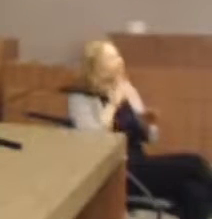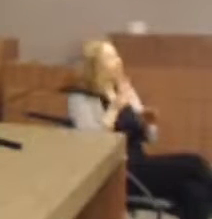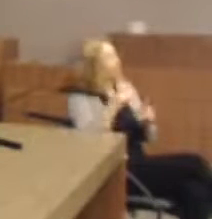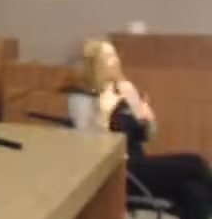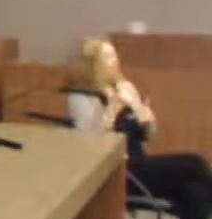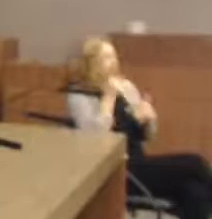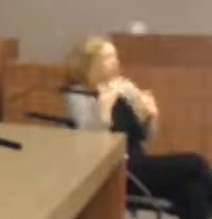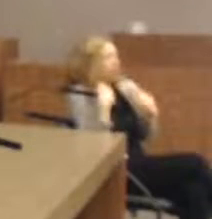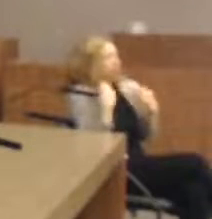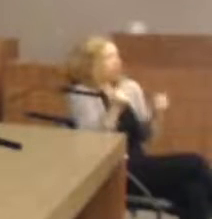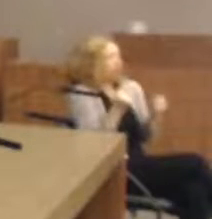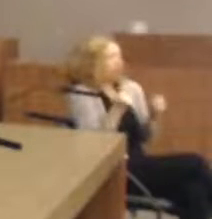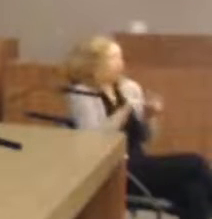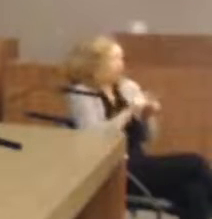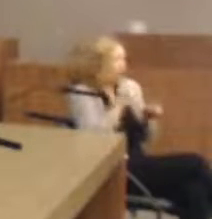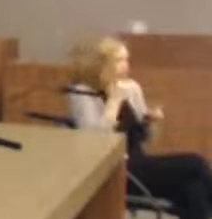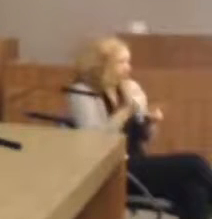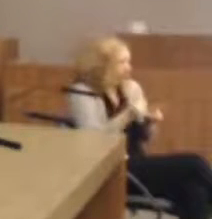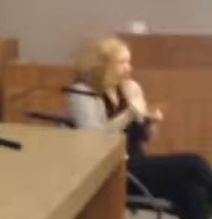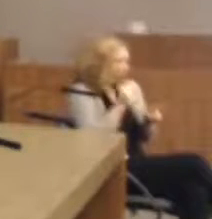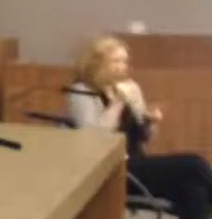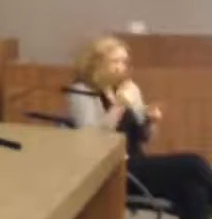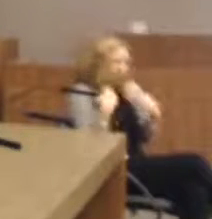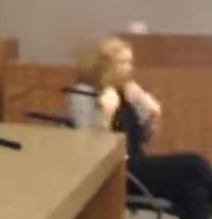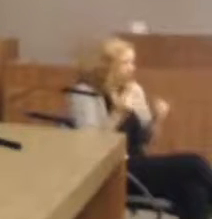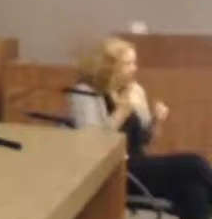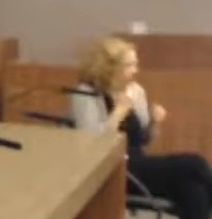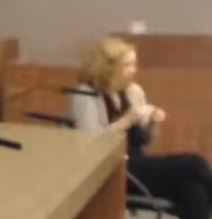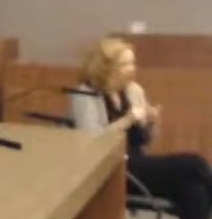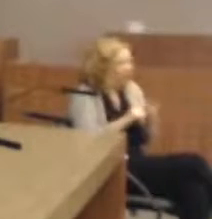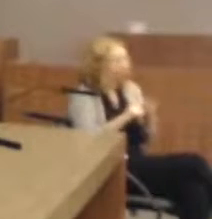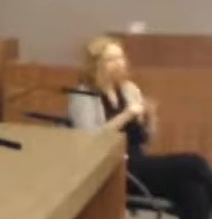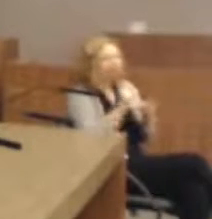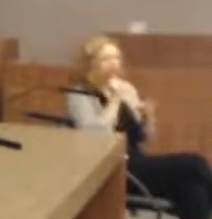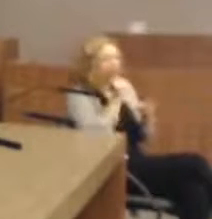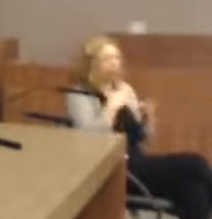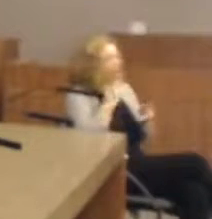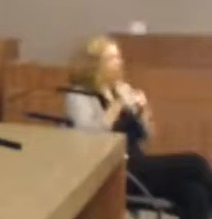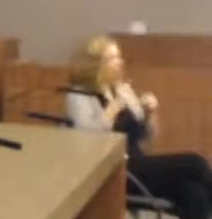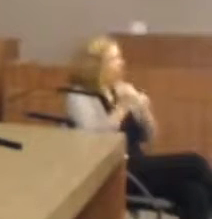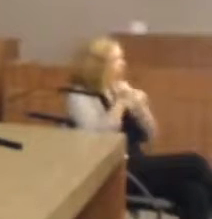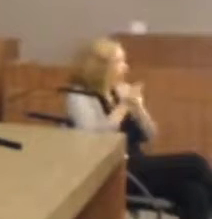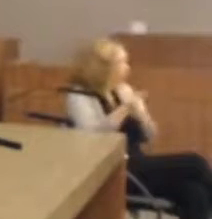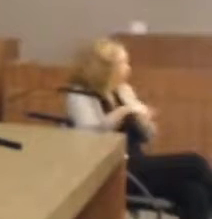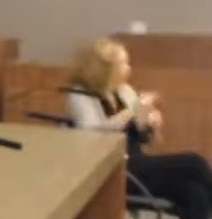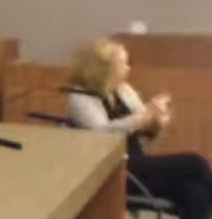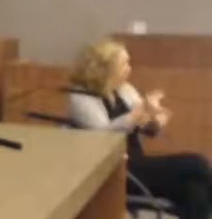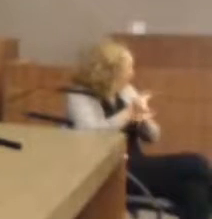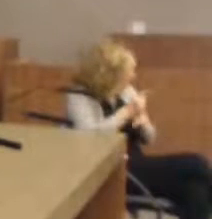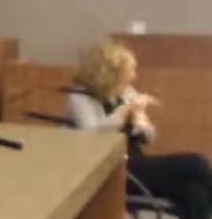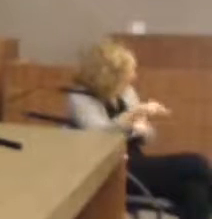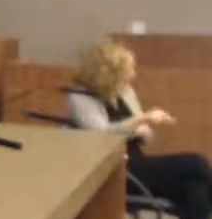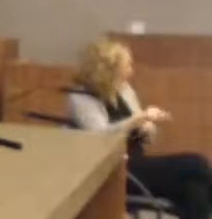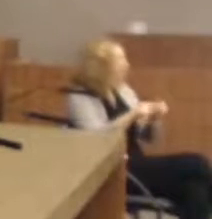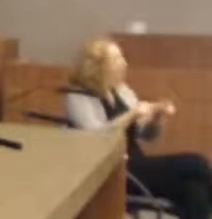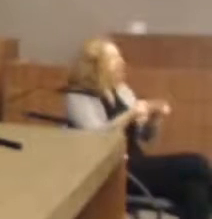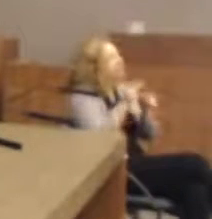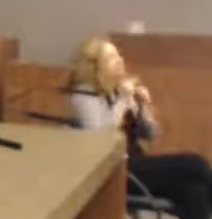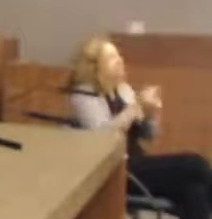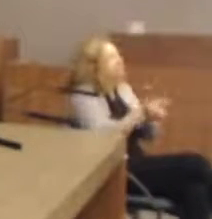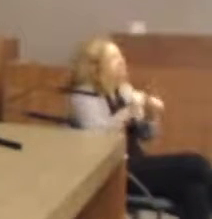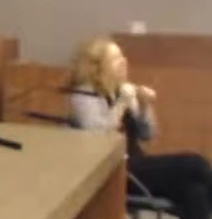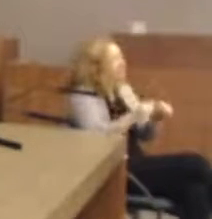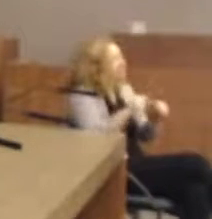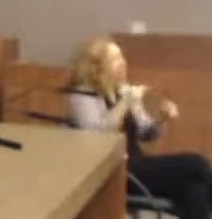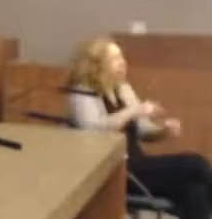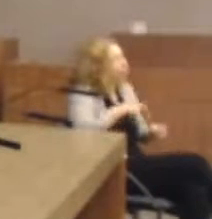don't go back to a safe place. They don't heal. They don't recover. They don't have people wrapped around them to take care of them. They continue to struggle,